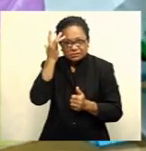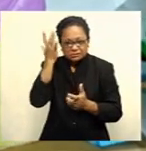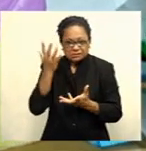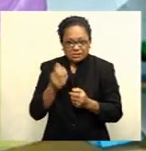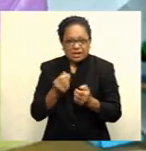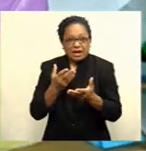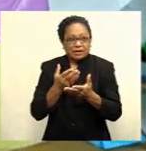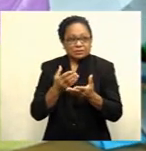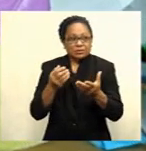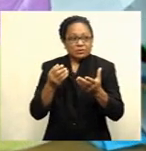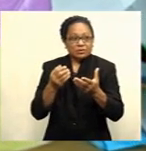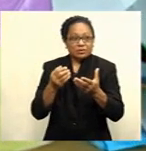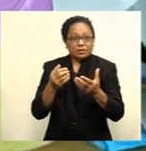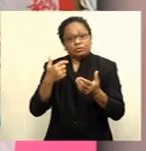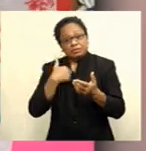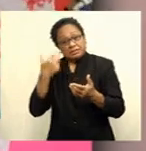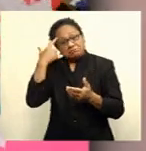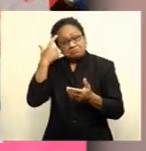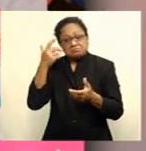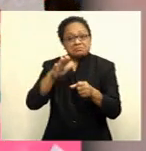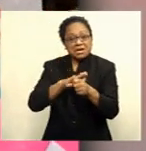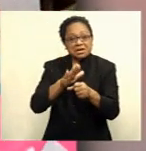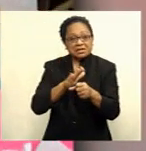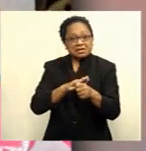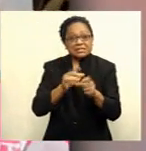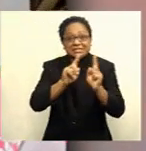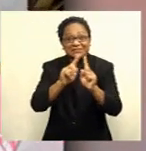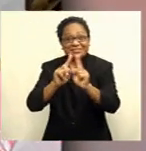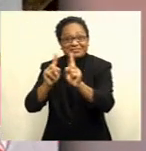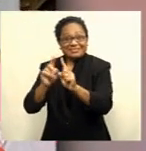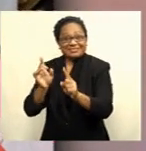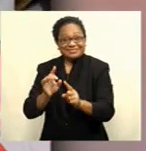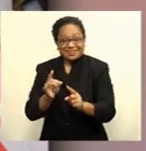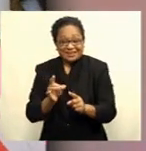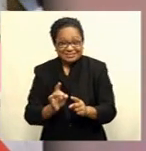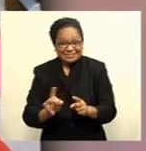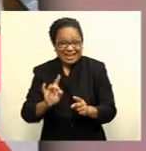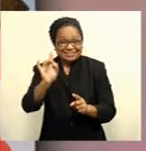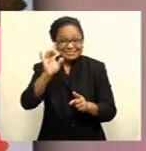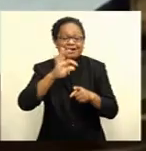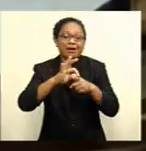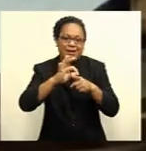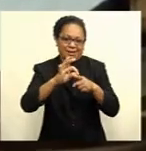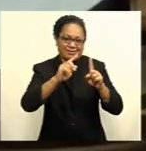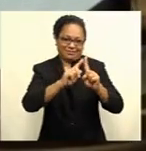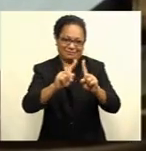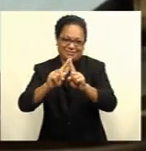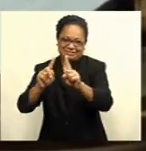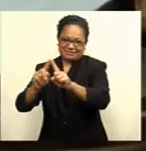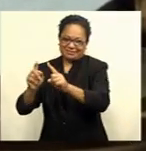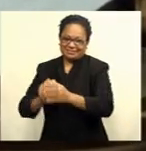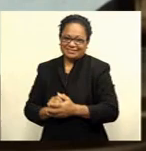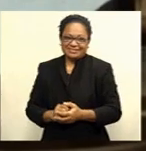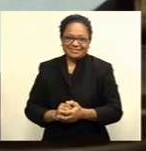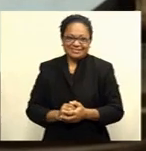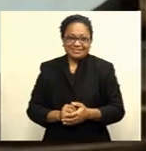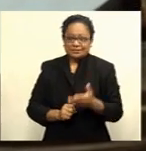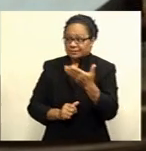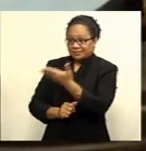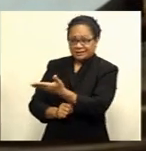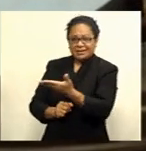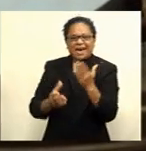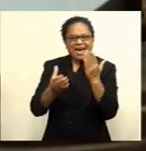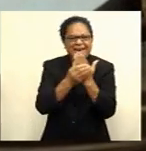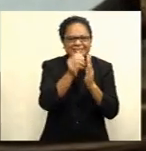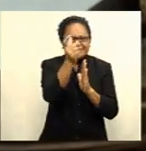these colors. I make my kite all different colors. After being in the handicraft line for more